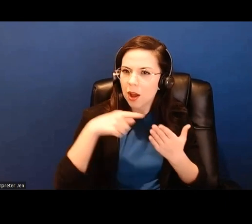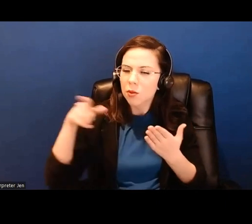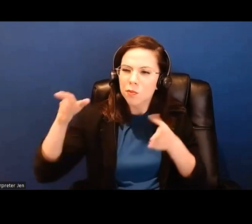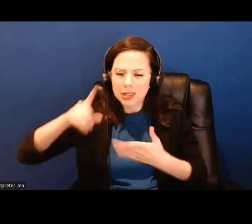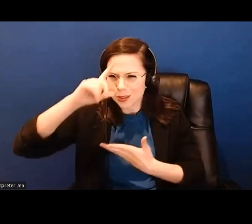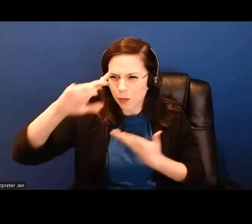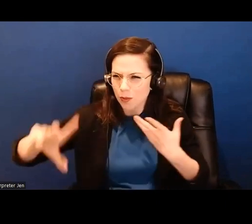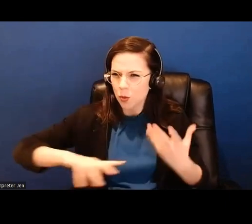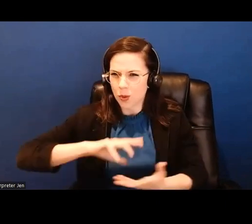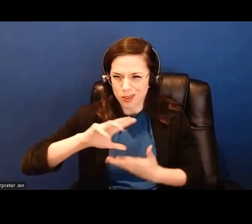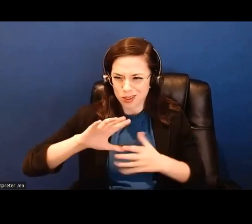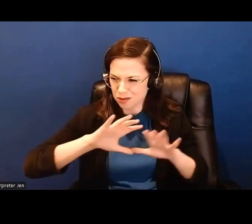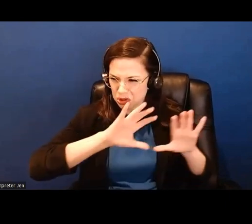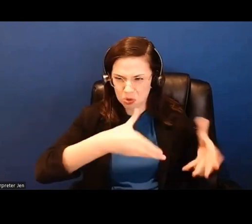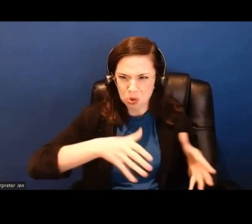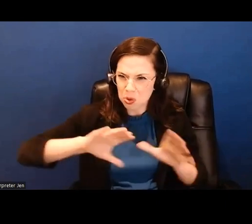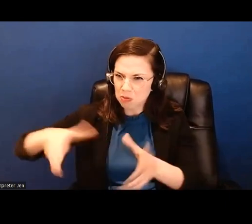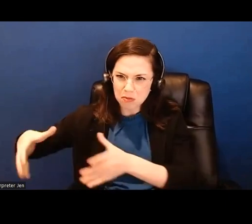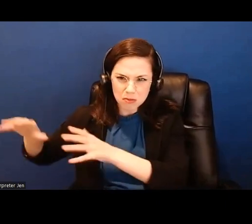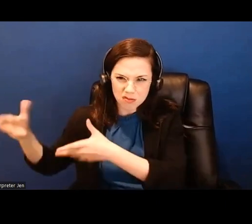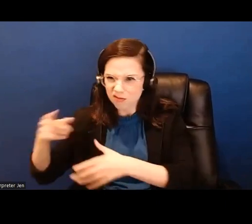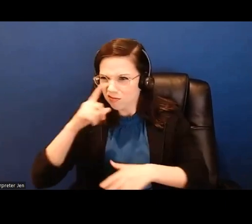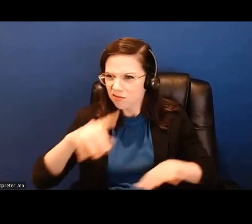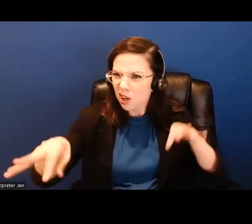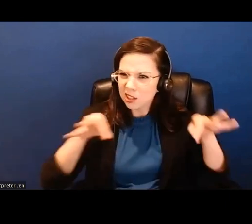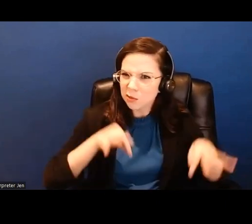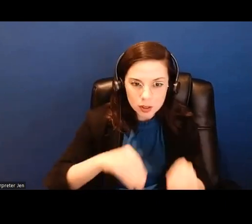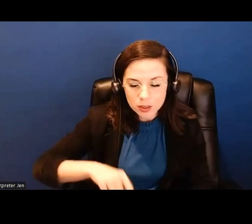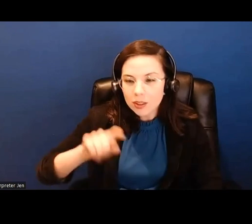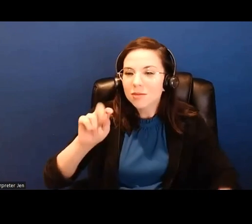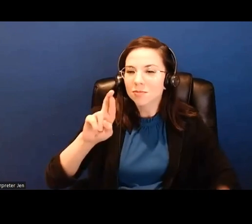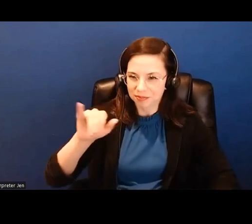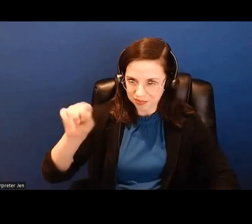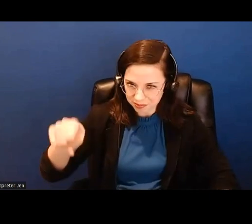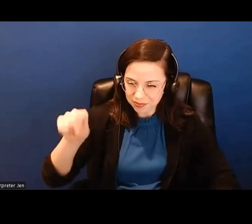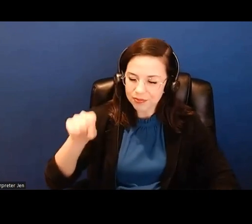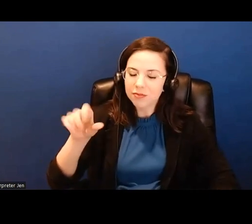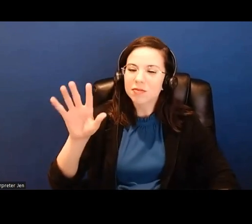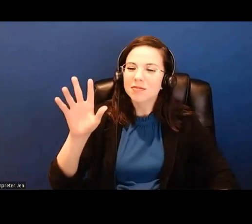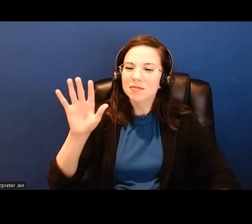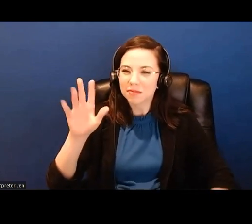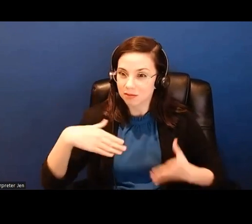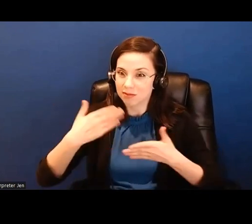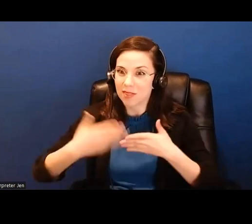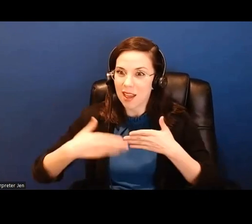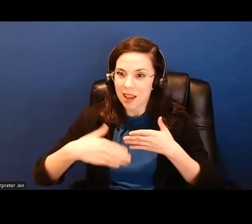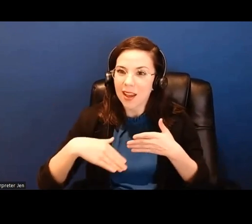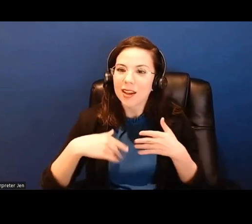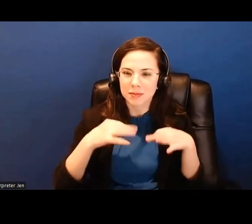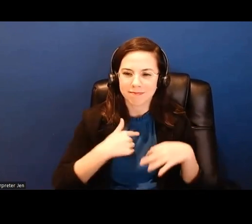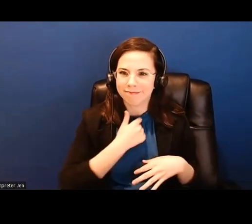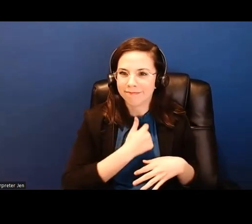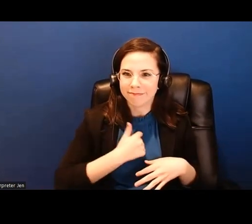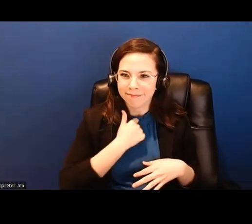confused about the groups. So if you want to just talk about that a little bit, I think that would be helpful. Okay. So what I was explaining at the end, and sorry if it